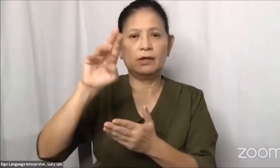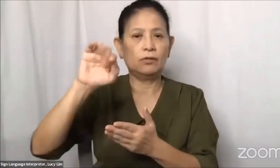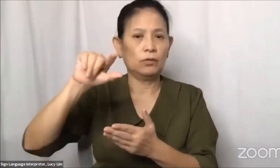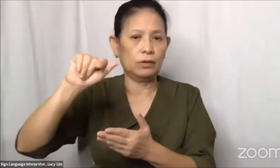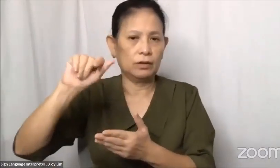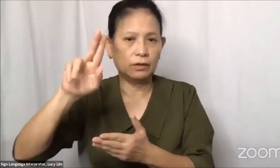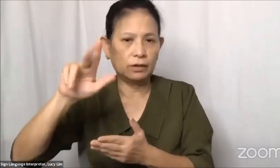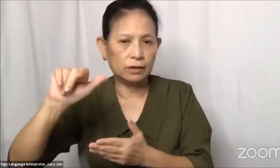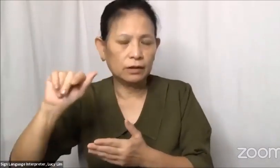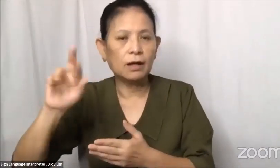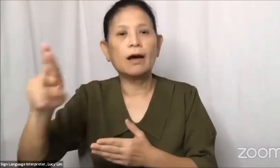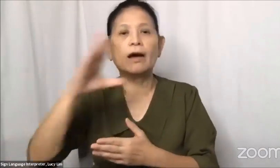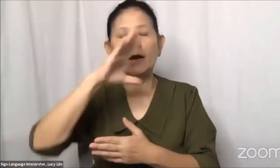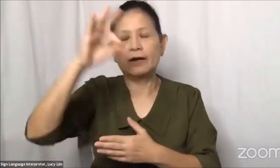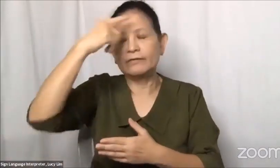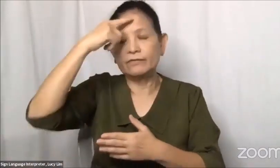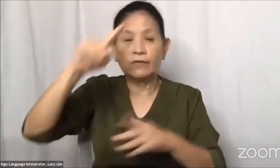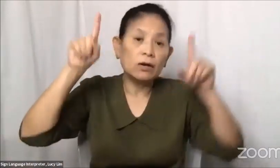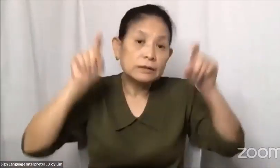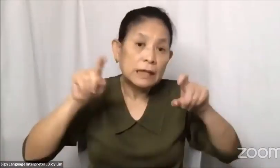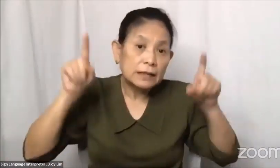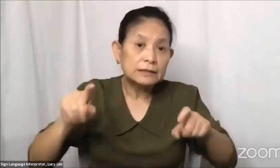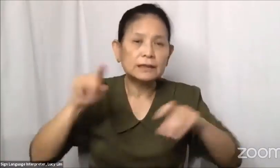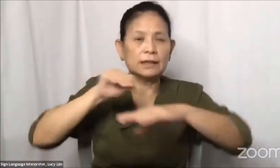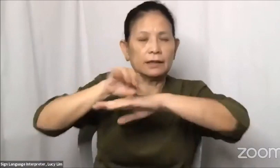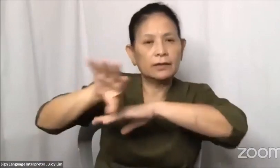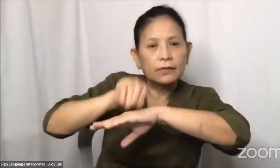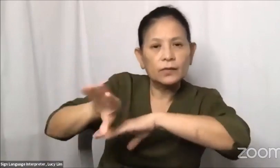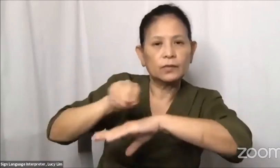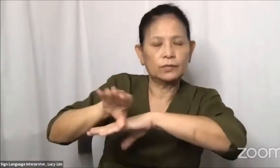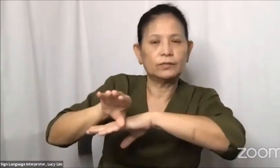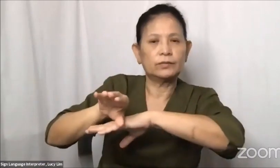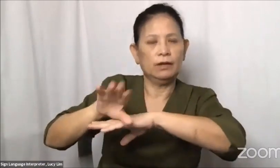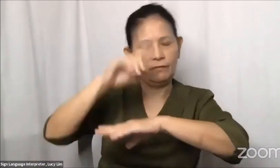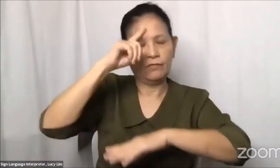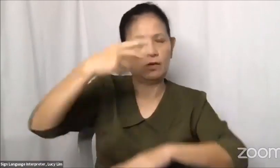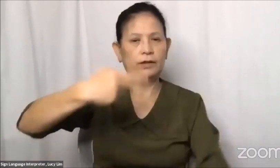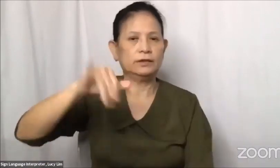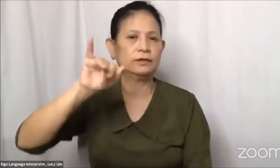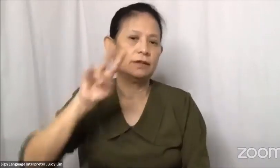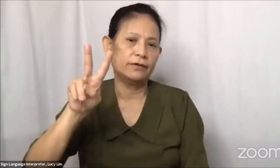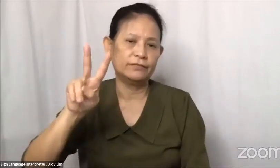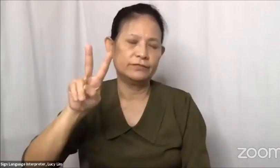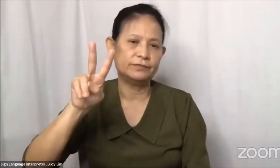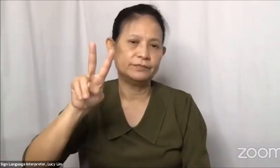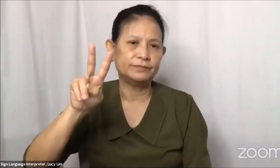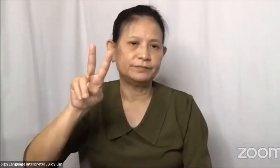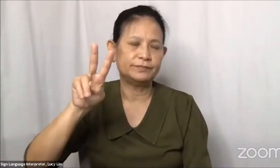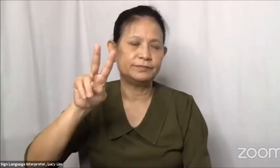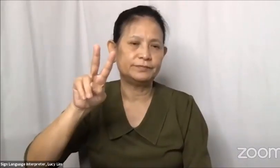access to outreach education and testing and counseling are increased for HIV, except